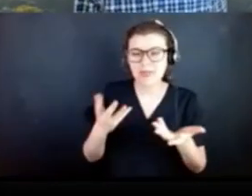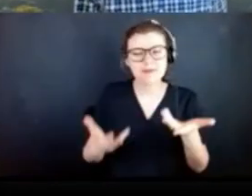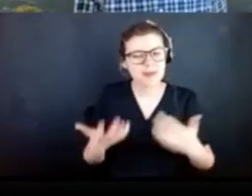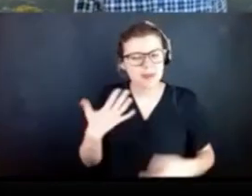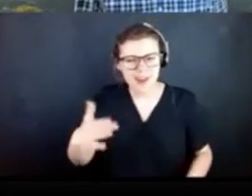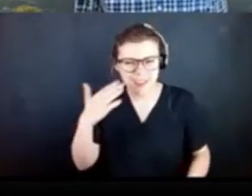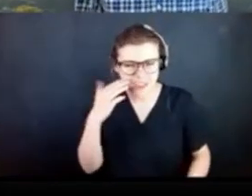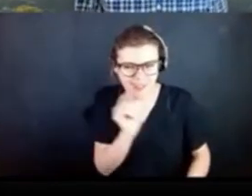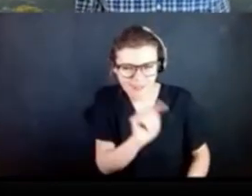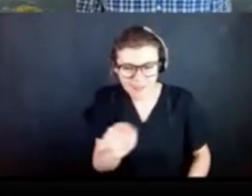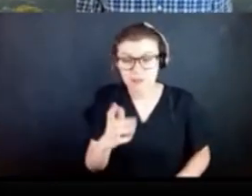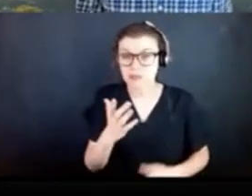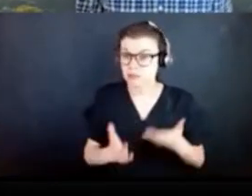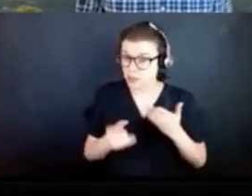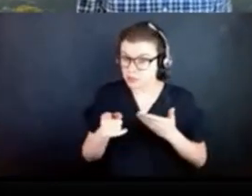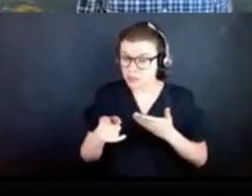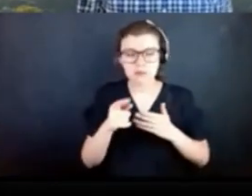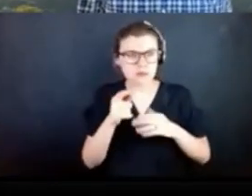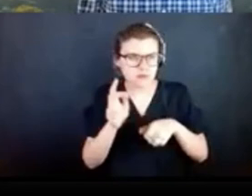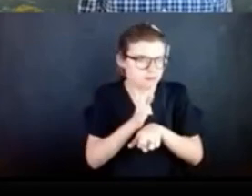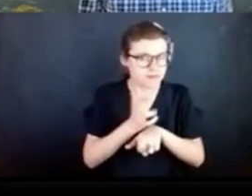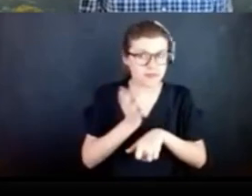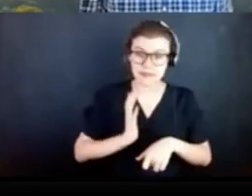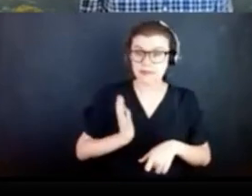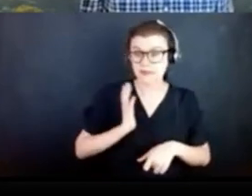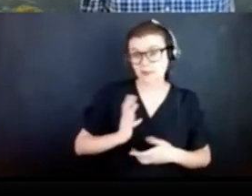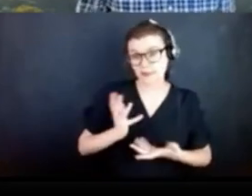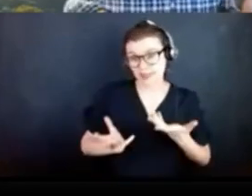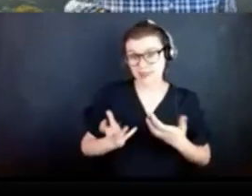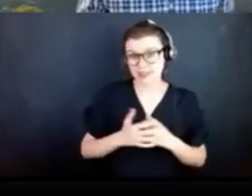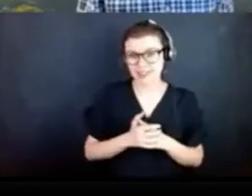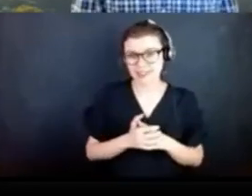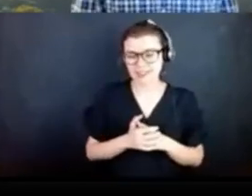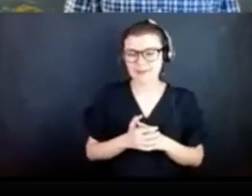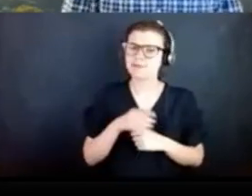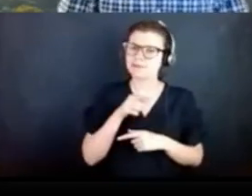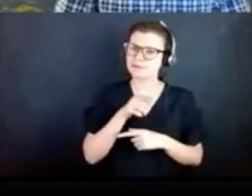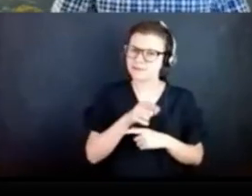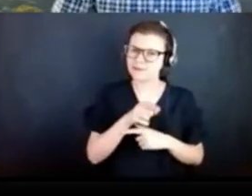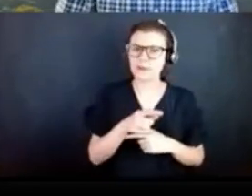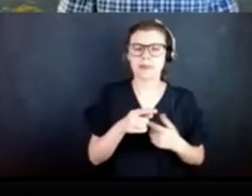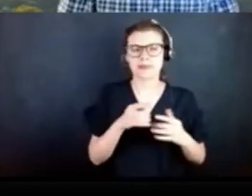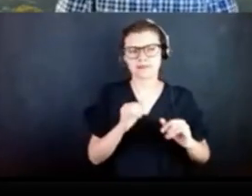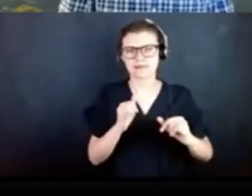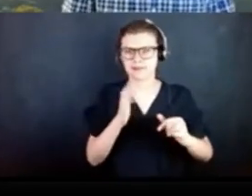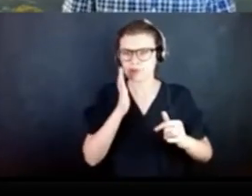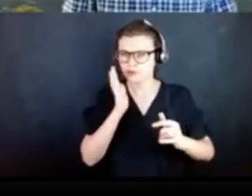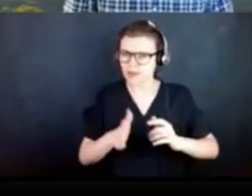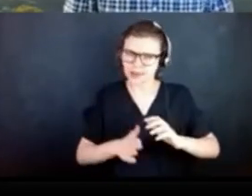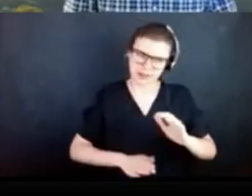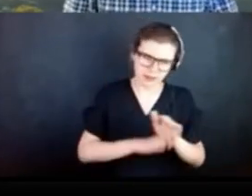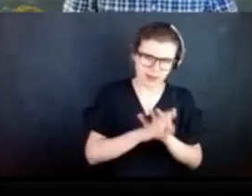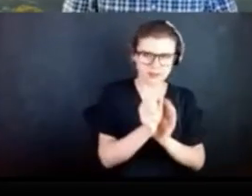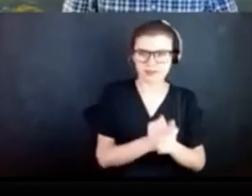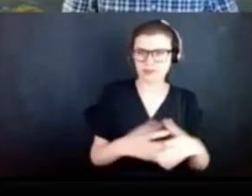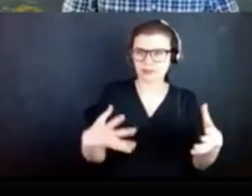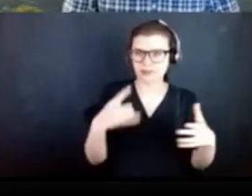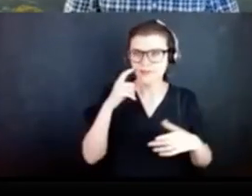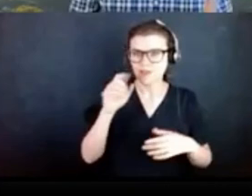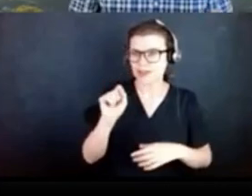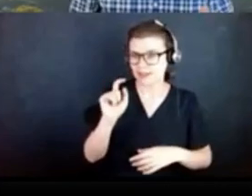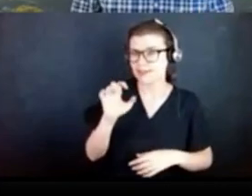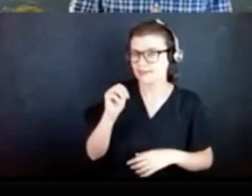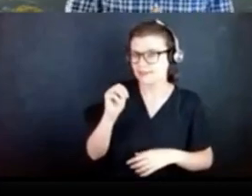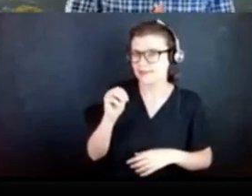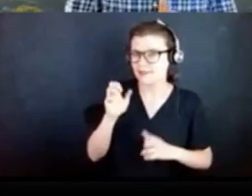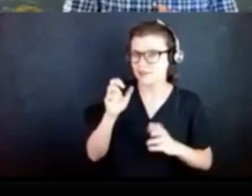might have explored, uh, and I think has a lot of room to grow in STEM education research. So